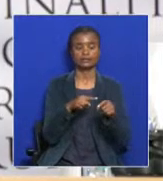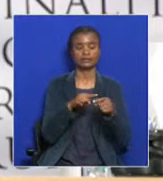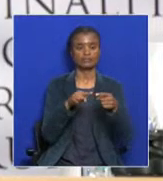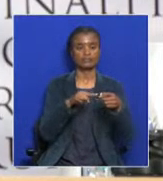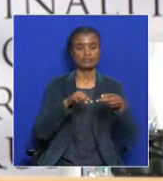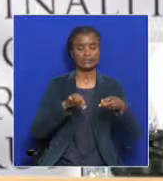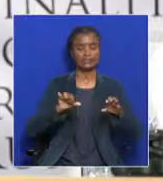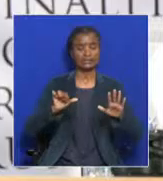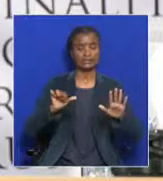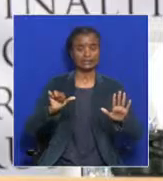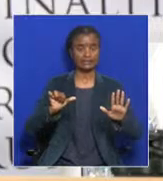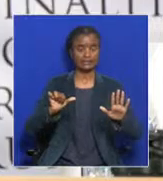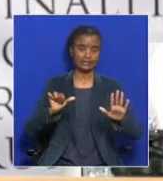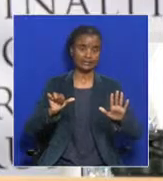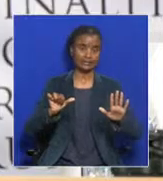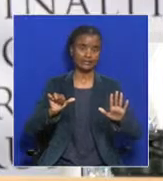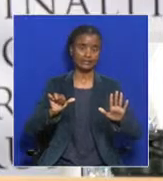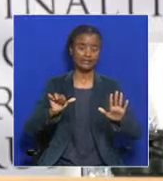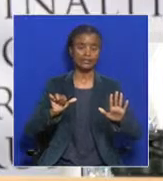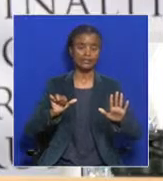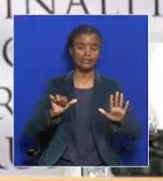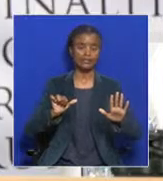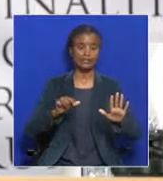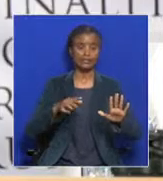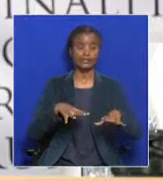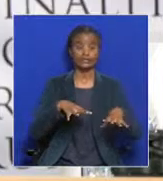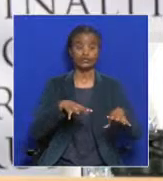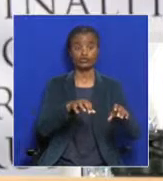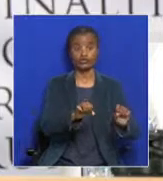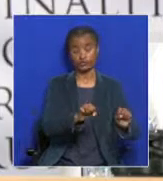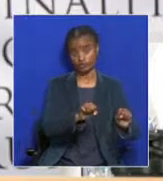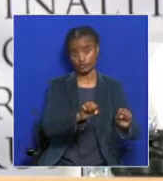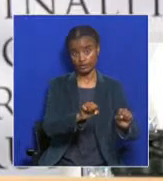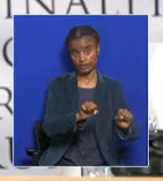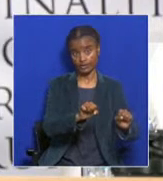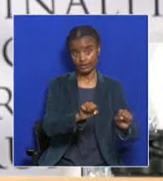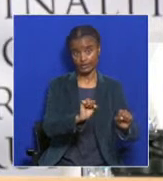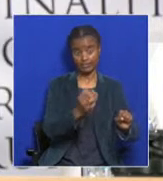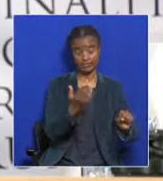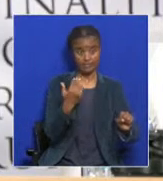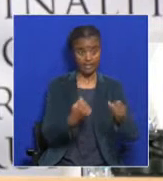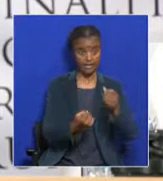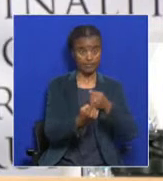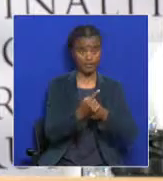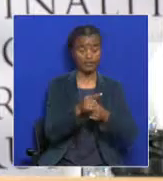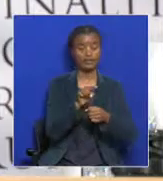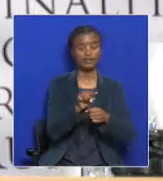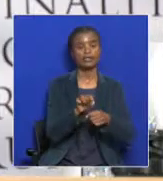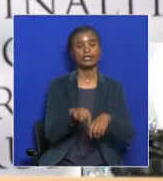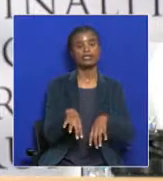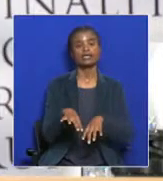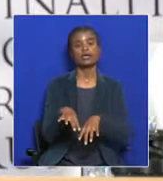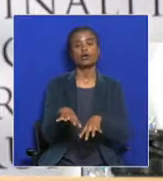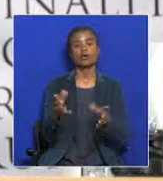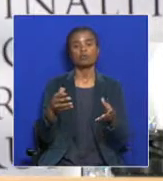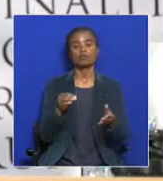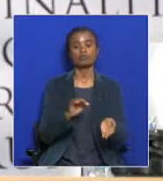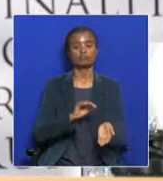records 6 seizures that were stored at SAPS Maiden Wharf